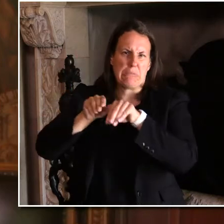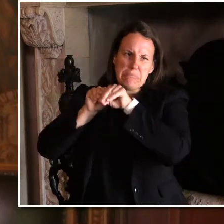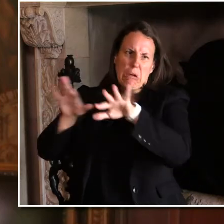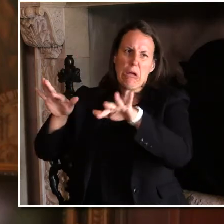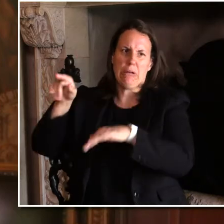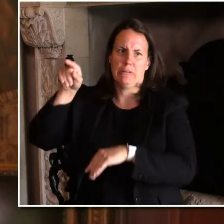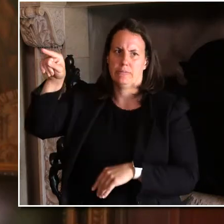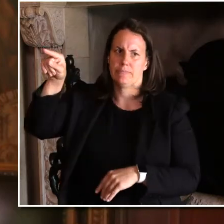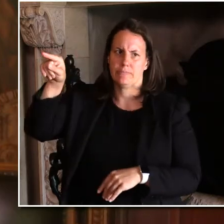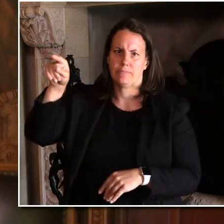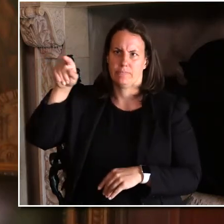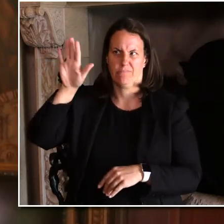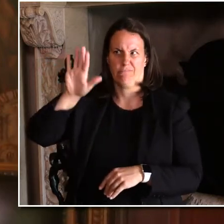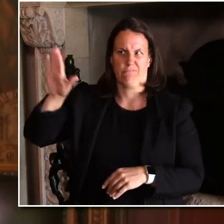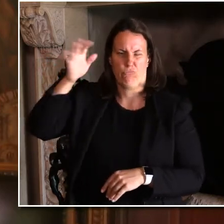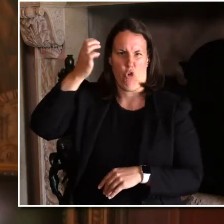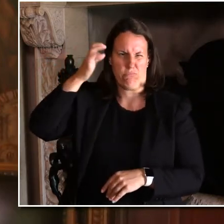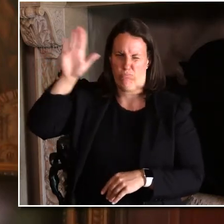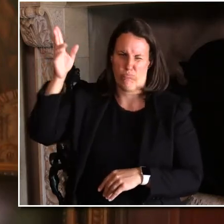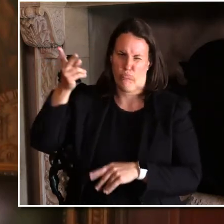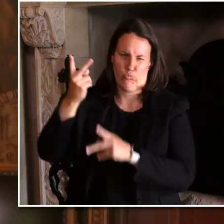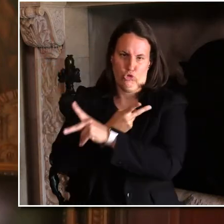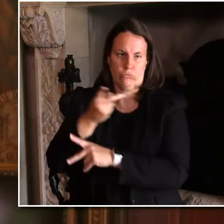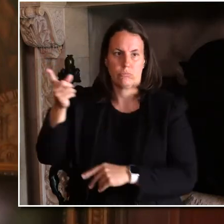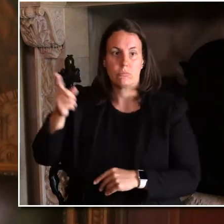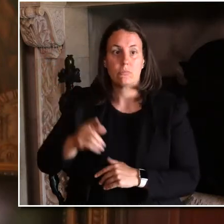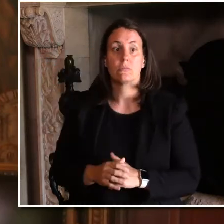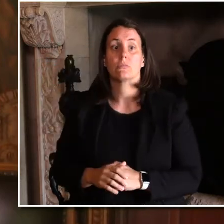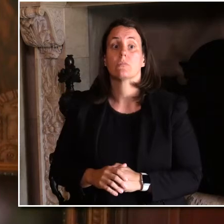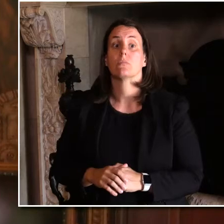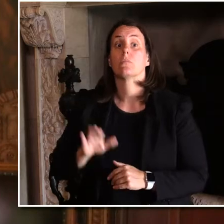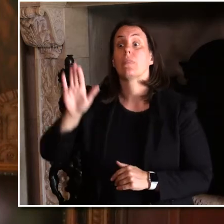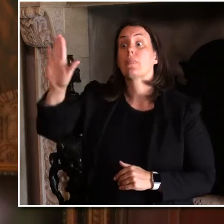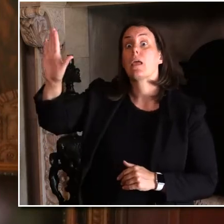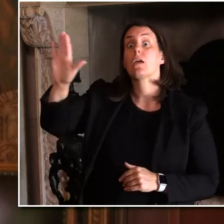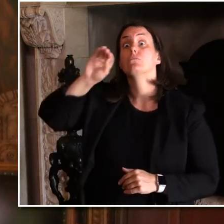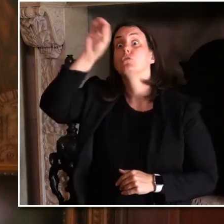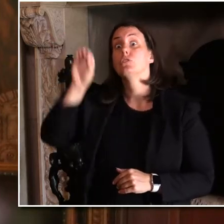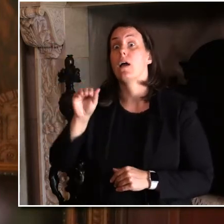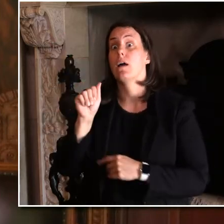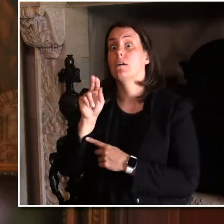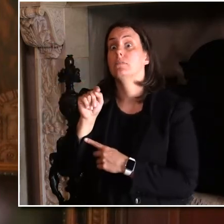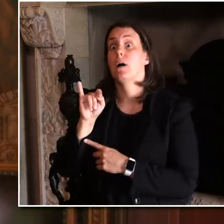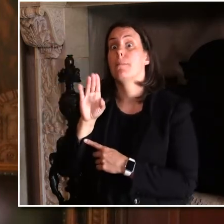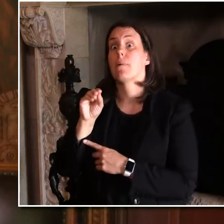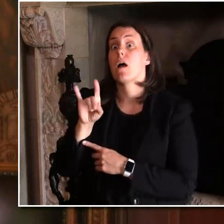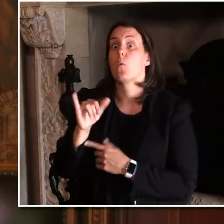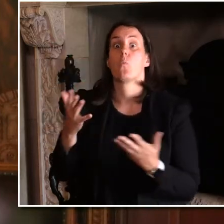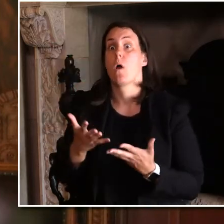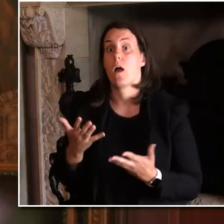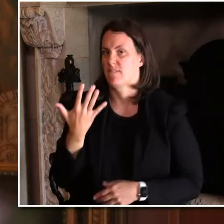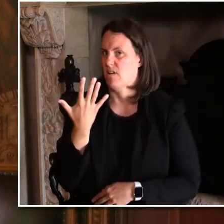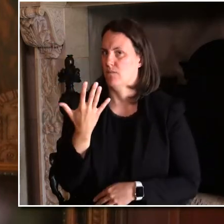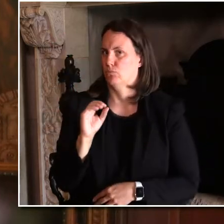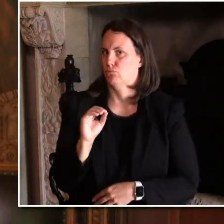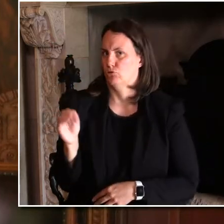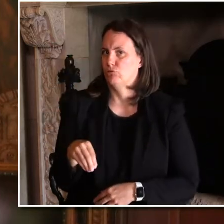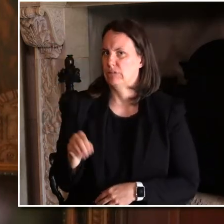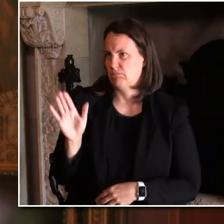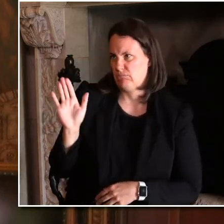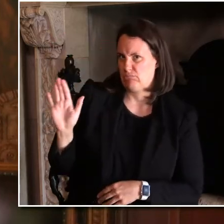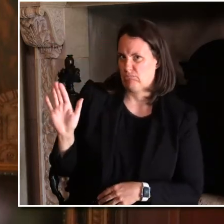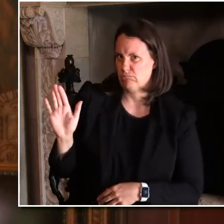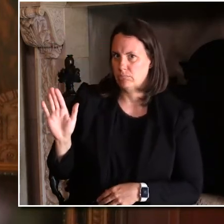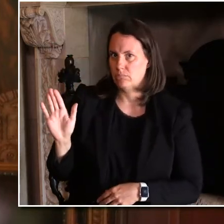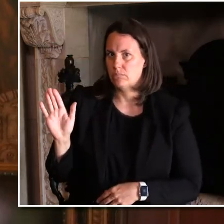think that level of 2 to 3% being positive in healthcare settings is not unsurprising. The difference what the new study is going to